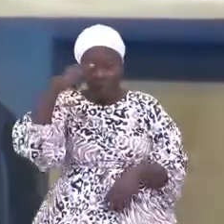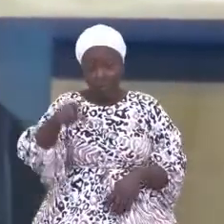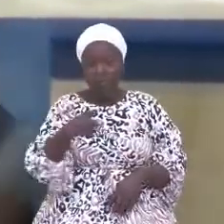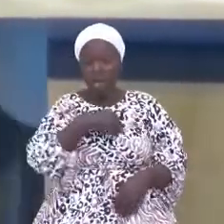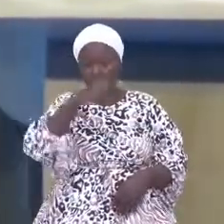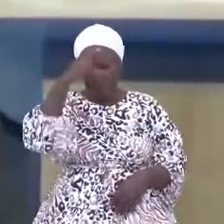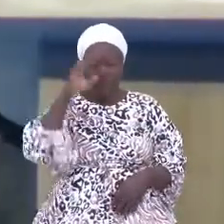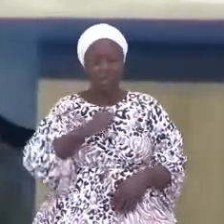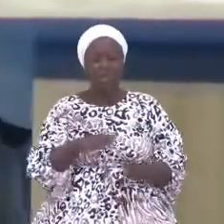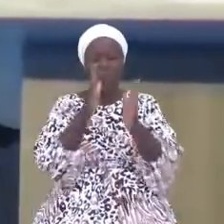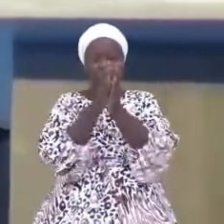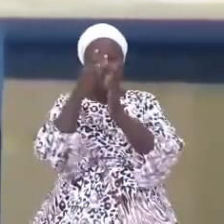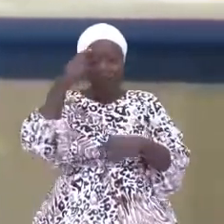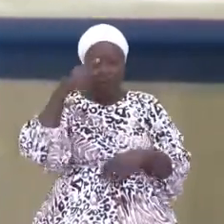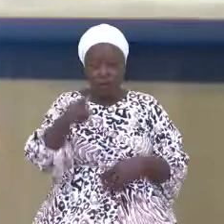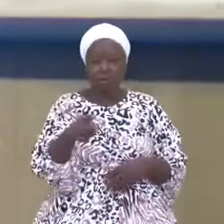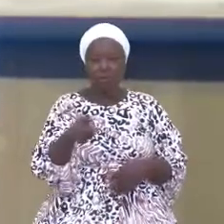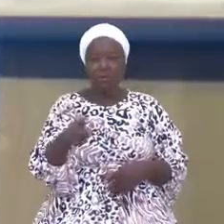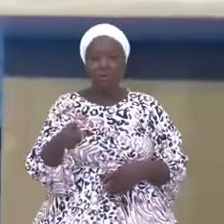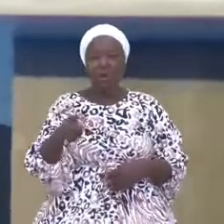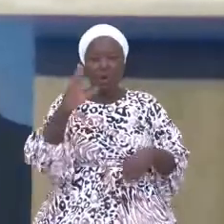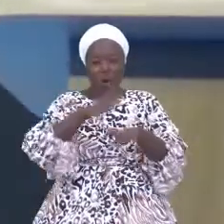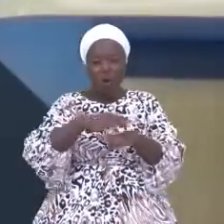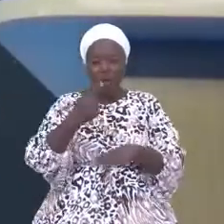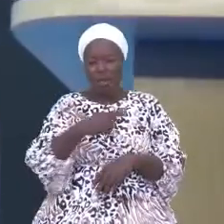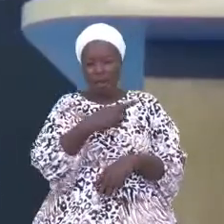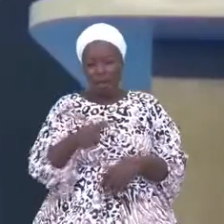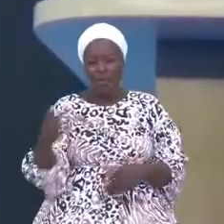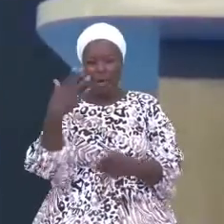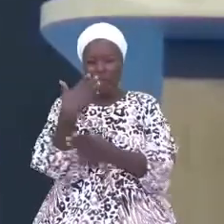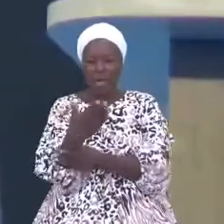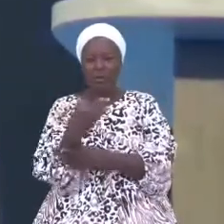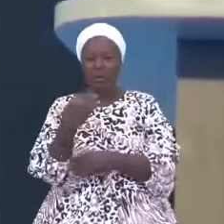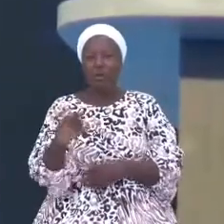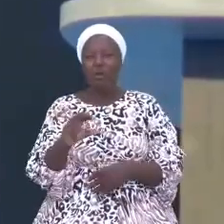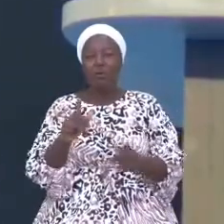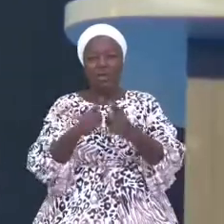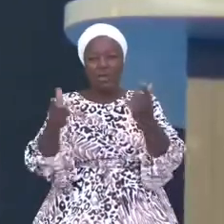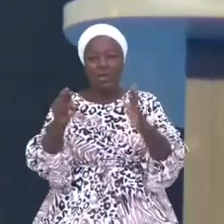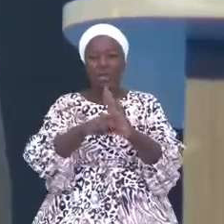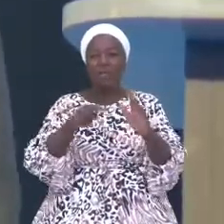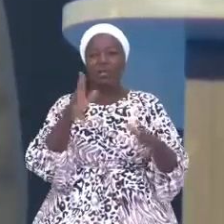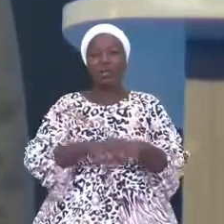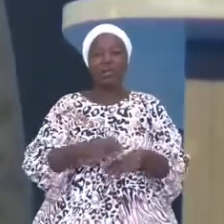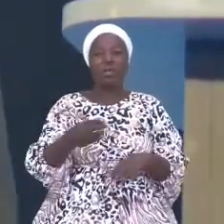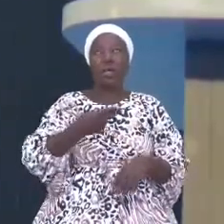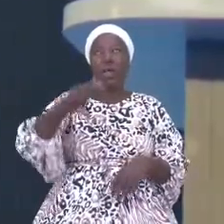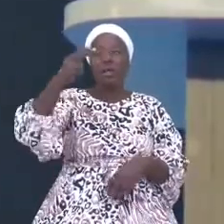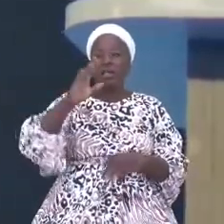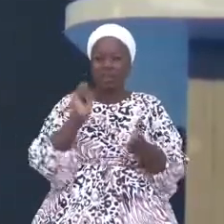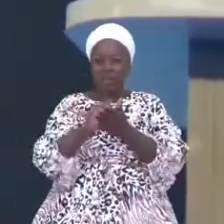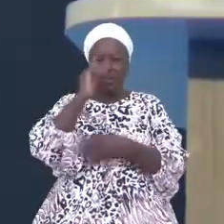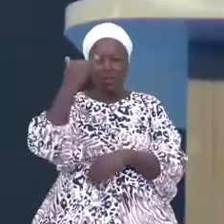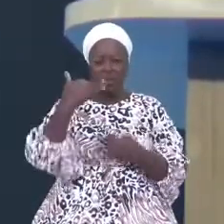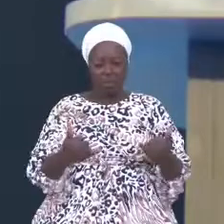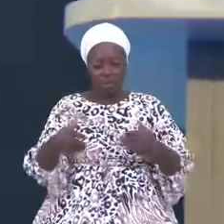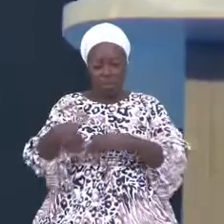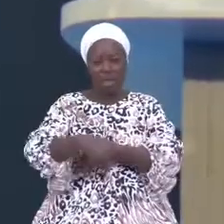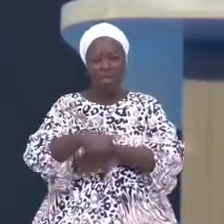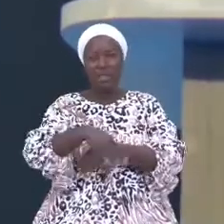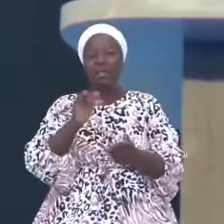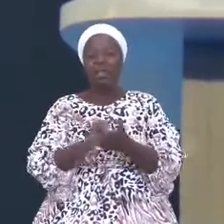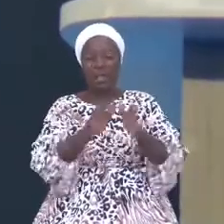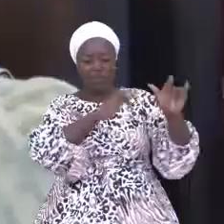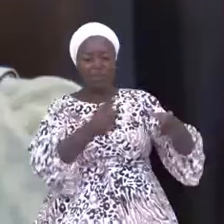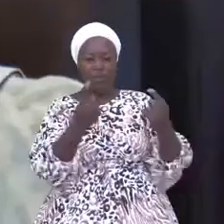he mediates for you on the right hand of majesty on high, that's why tonight, that mercy